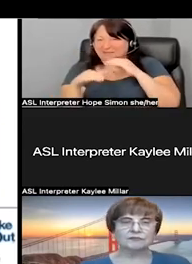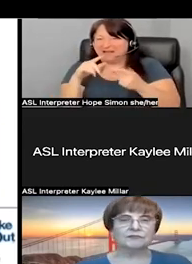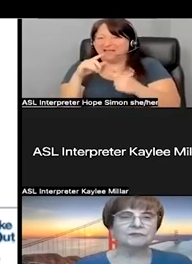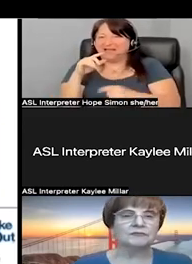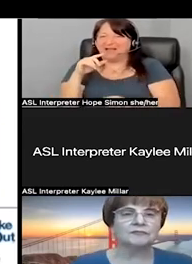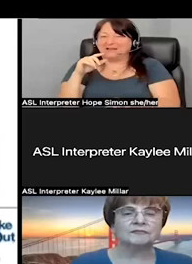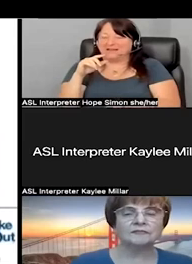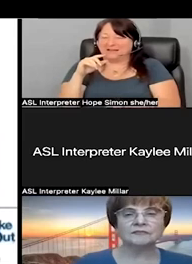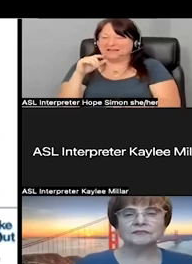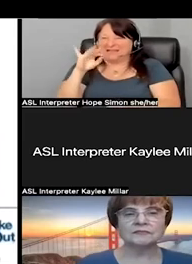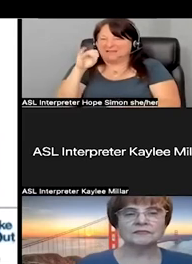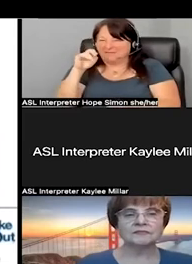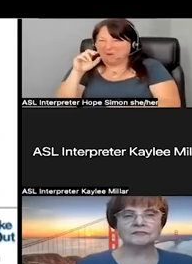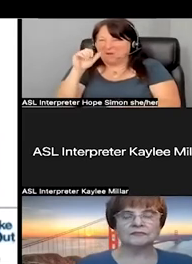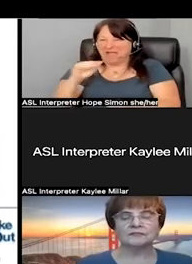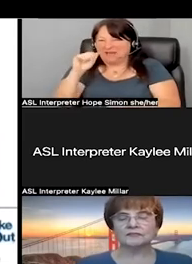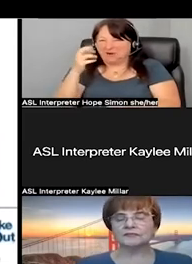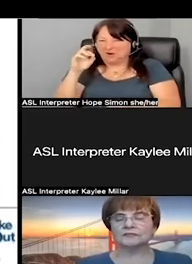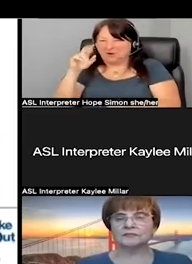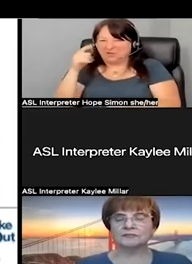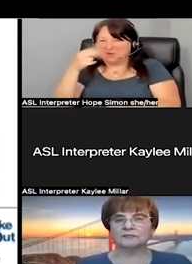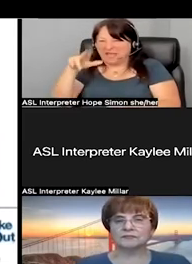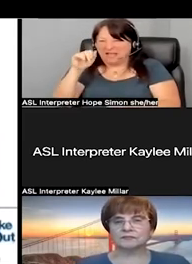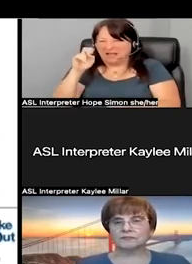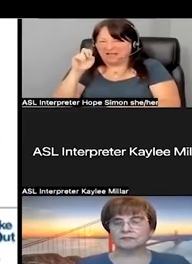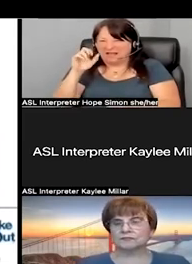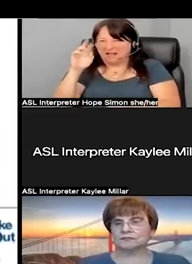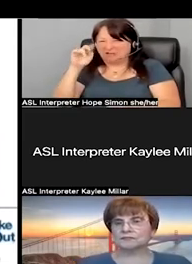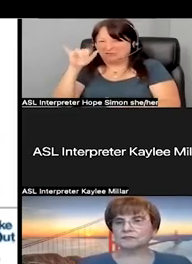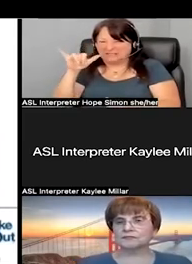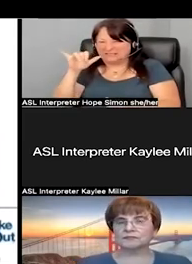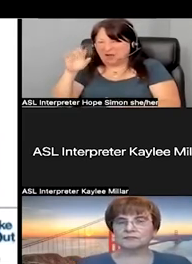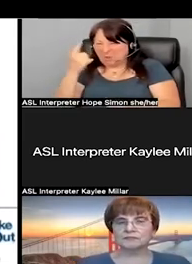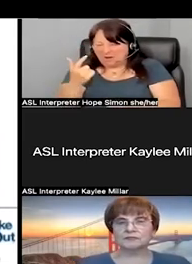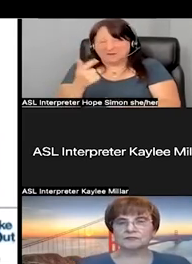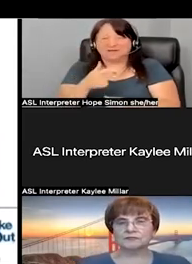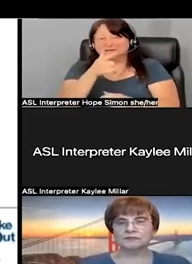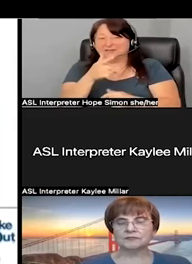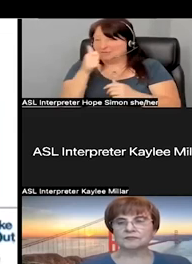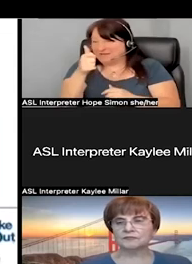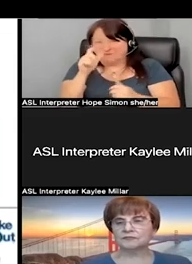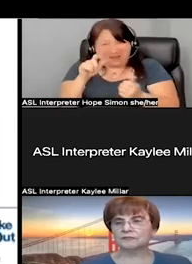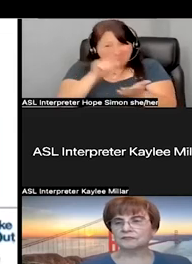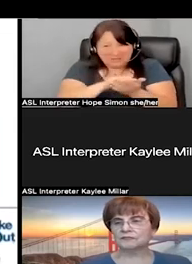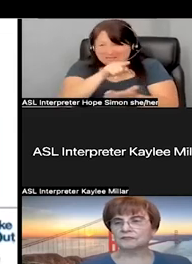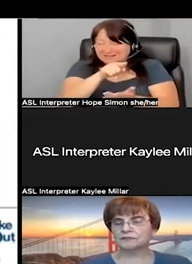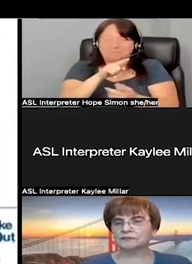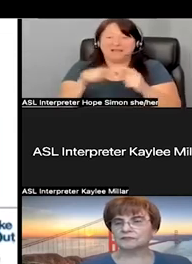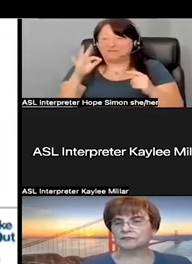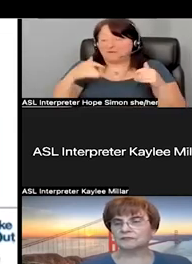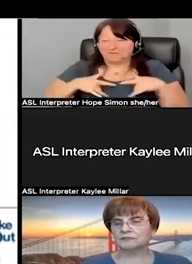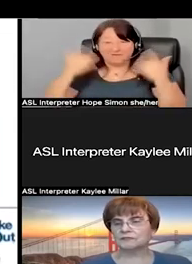info@earthquakecountry.org. Most of the materials are meant for you to print, but let us know if you have a particular event coming